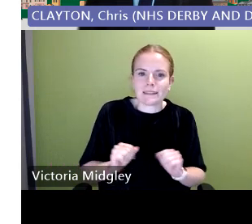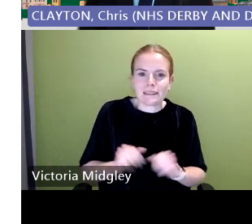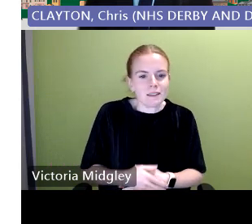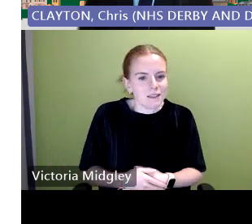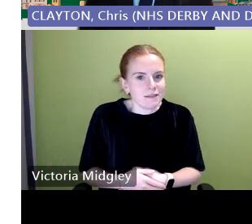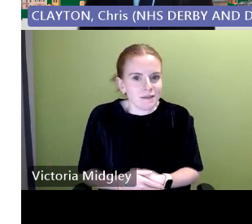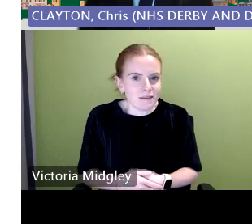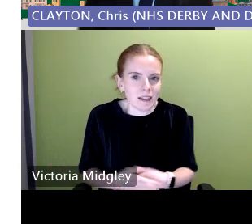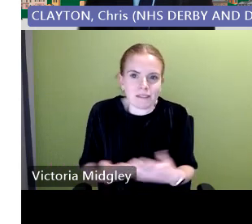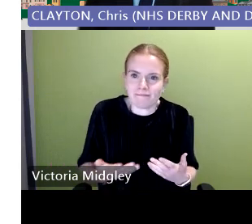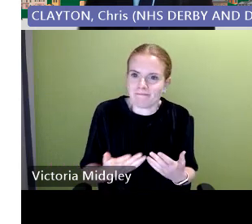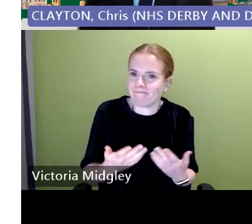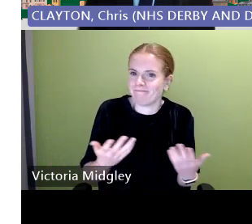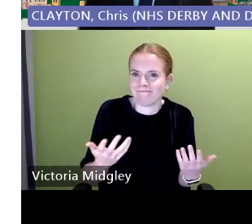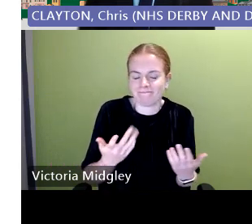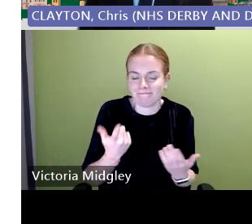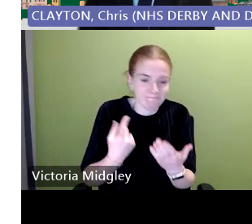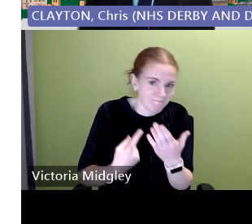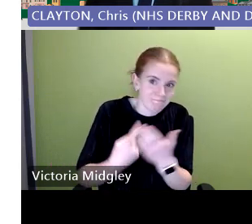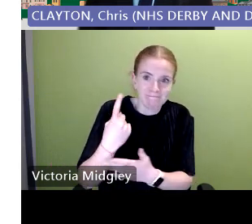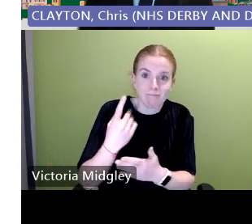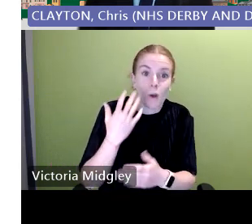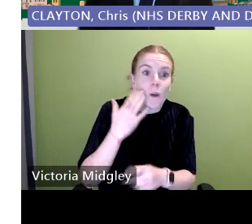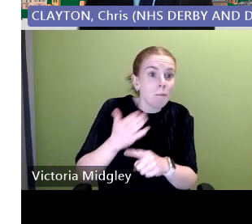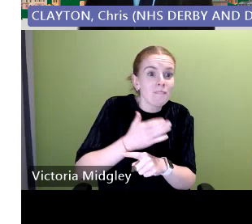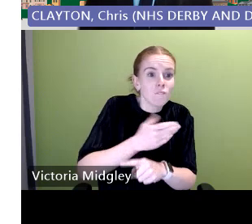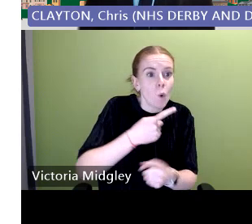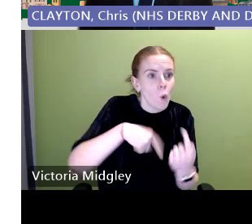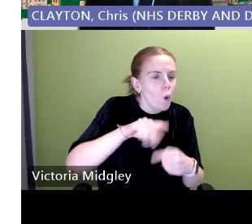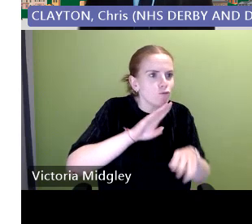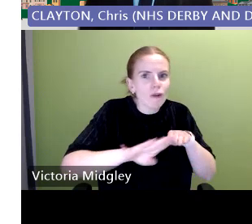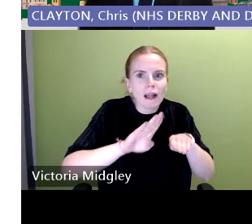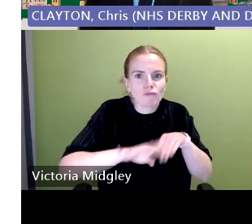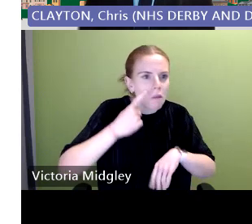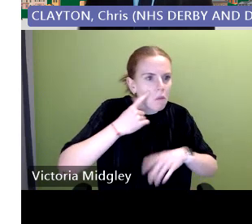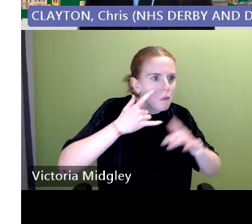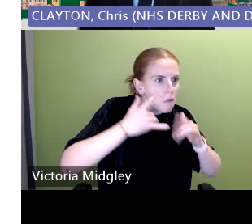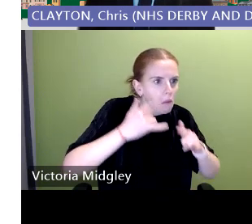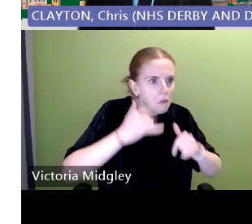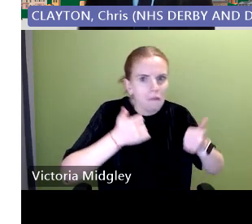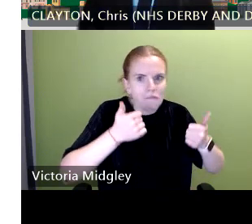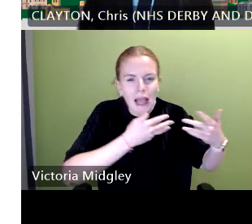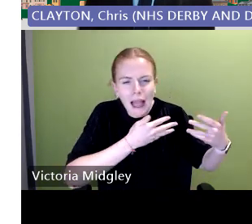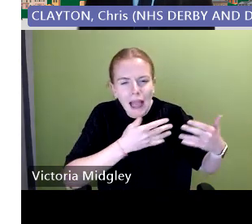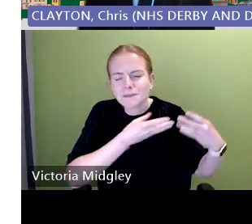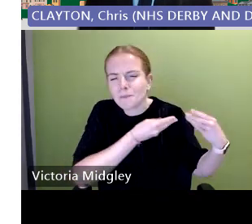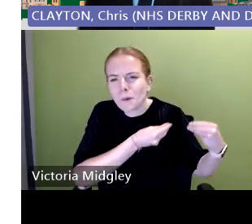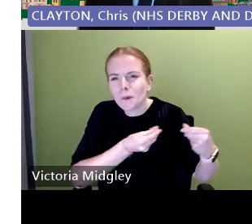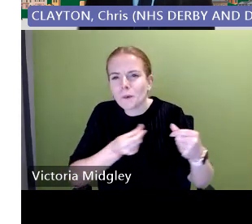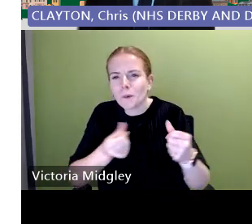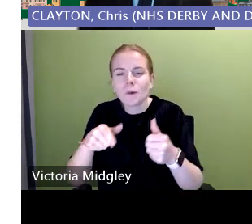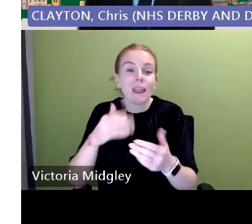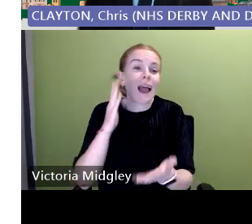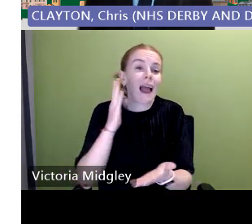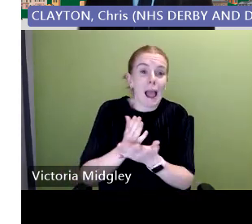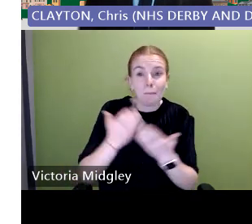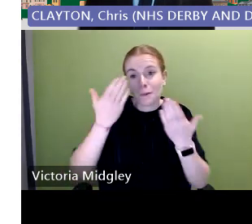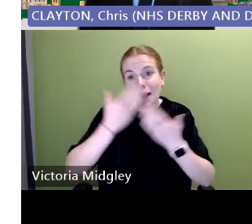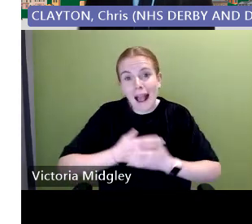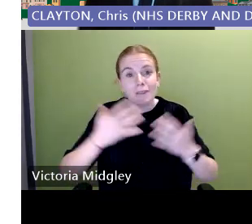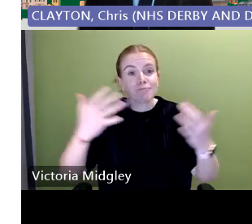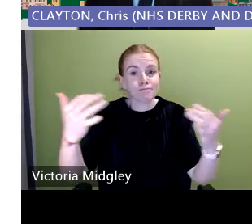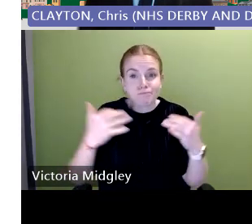right on the night. These things did work in practice, so we will. We'll get it to you as soon as